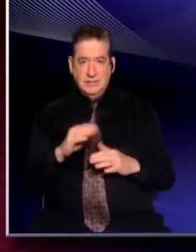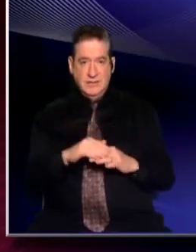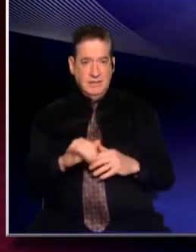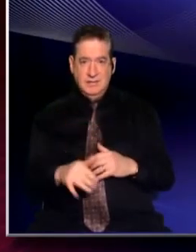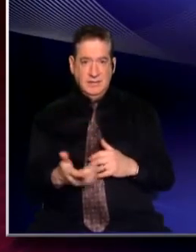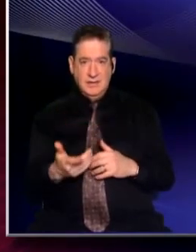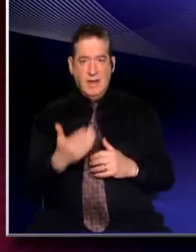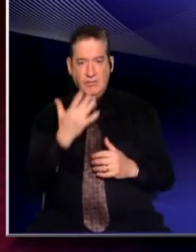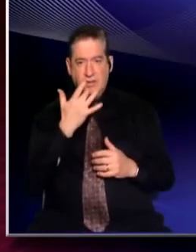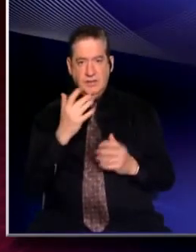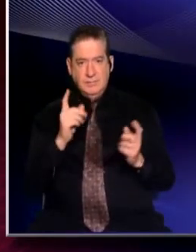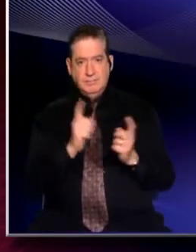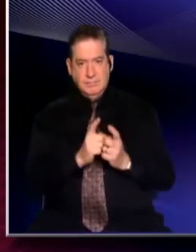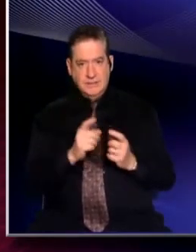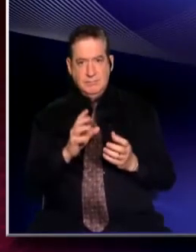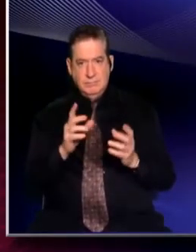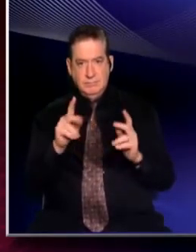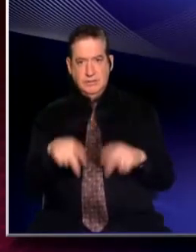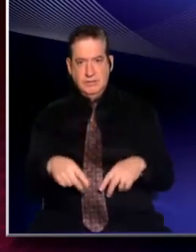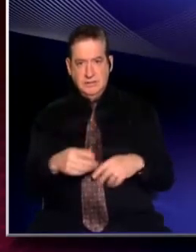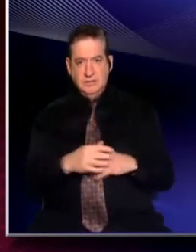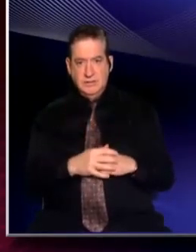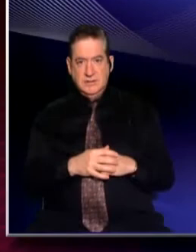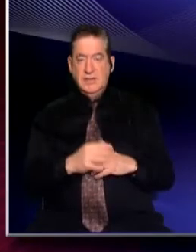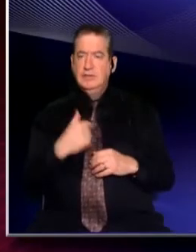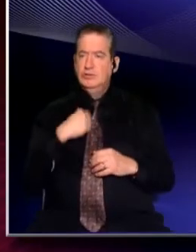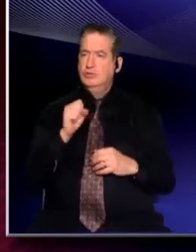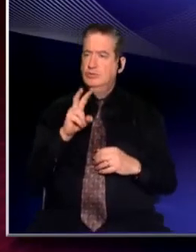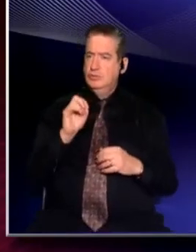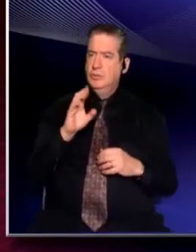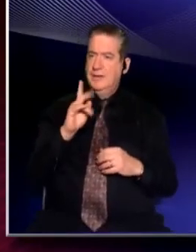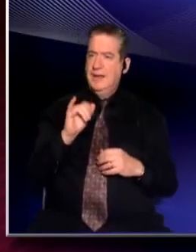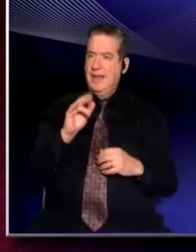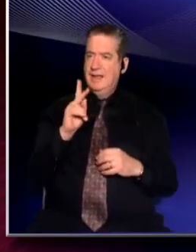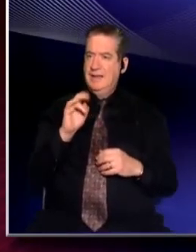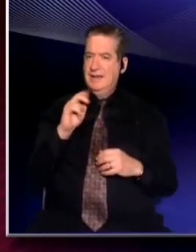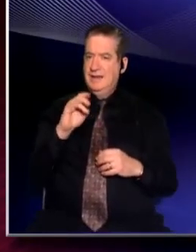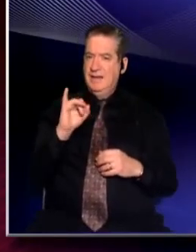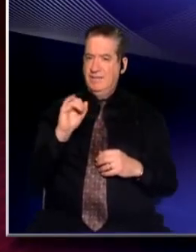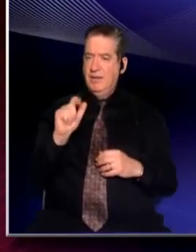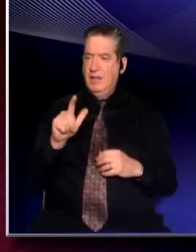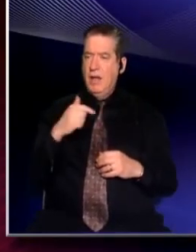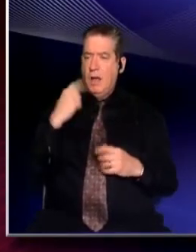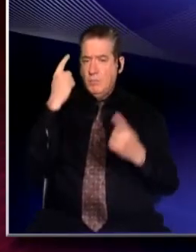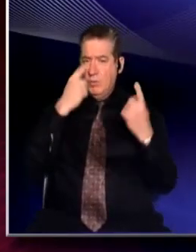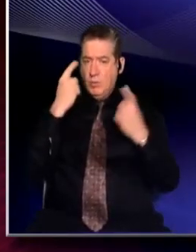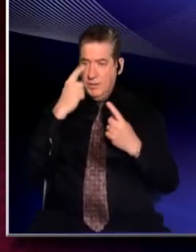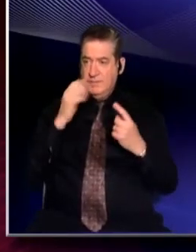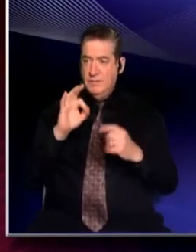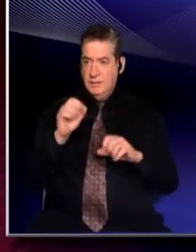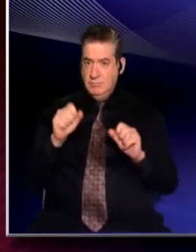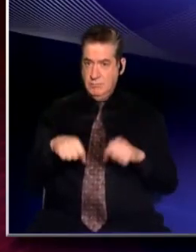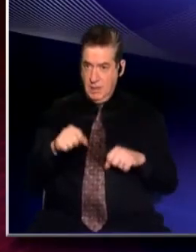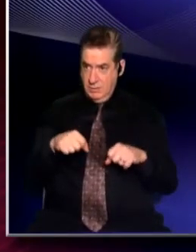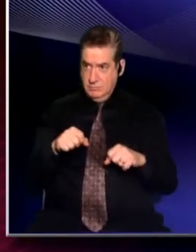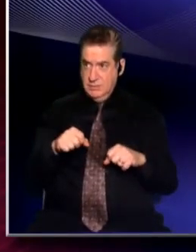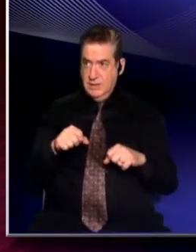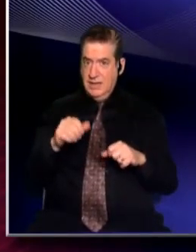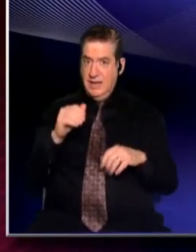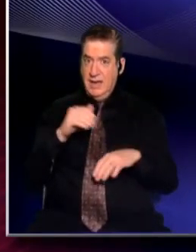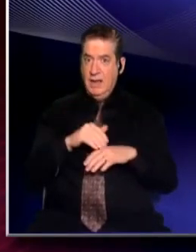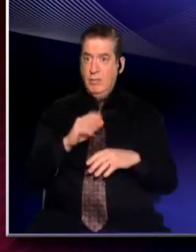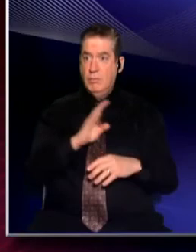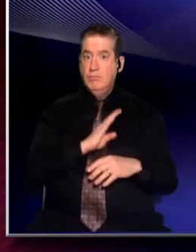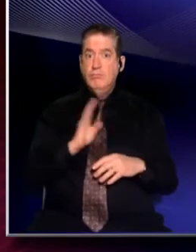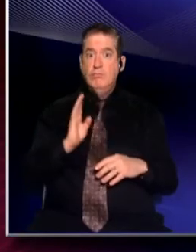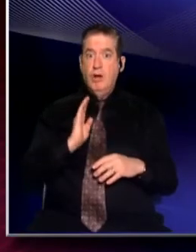I'd rather meet in person. This is UK Kneifel. I'm wondering, is it possible at the board retreat,